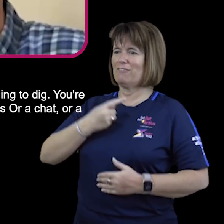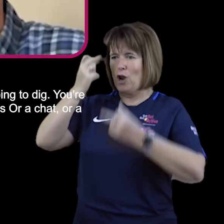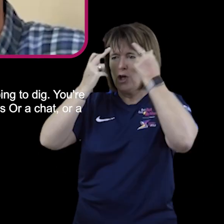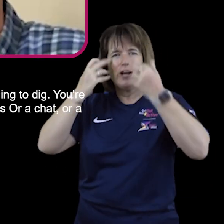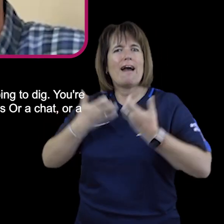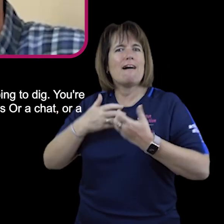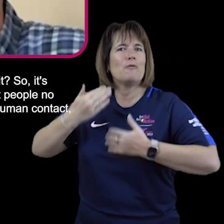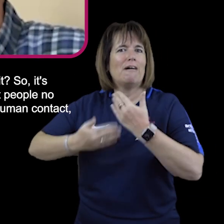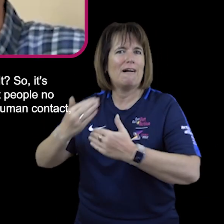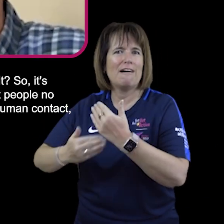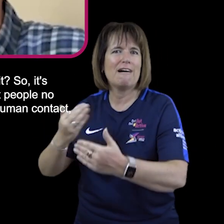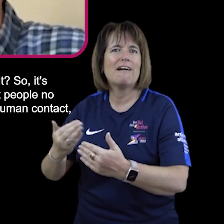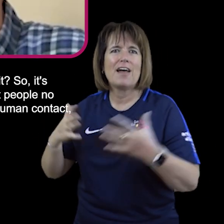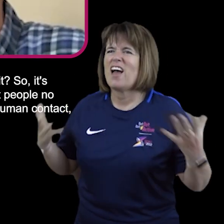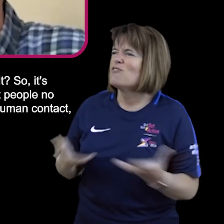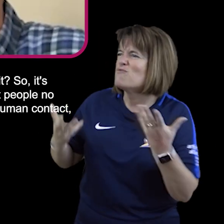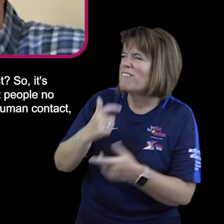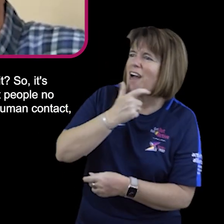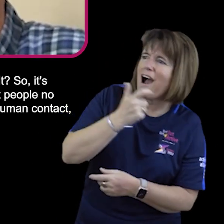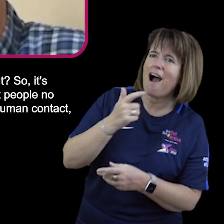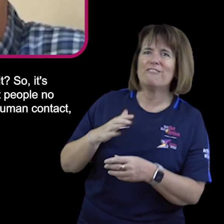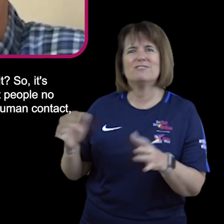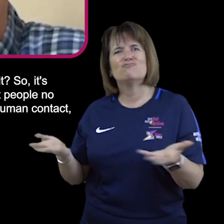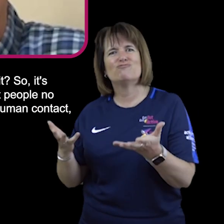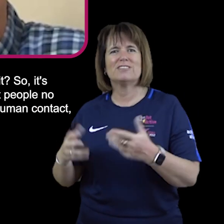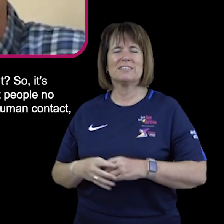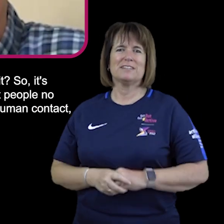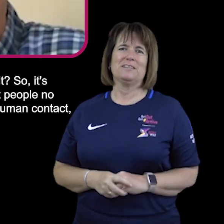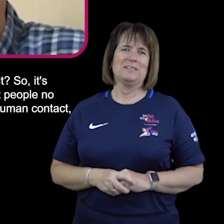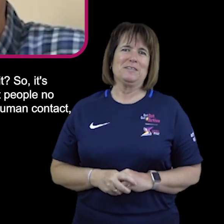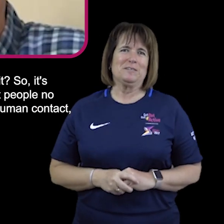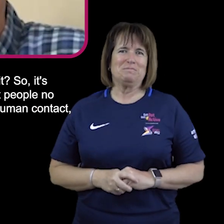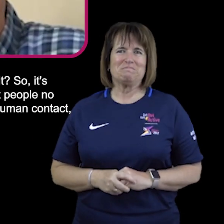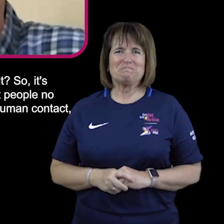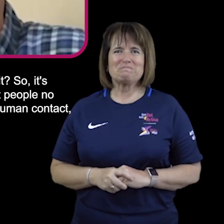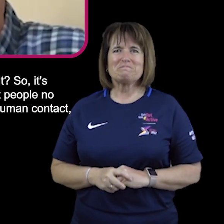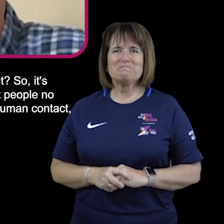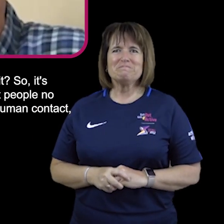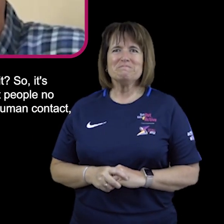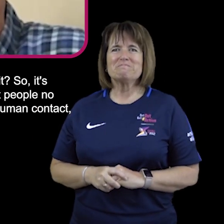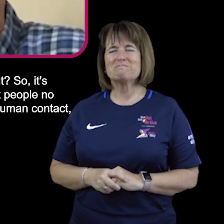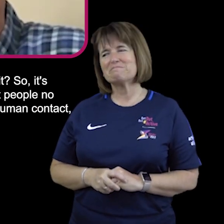yourself. It's that inclusive. It's being